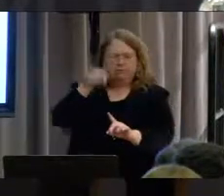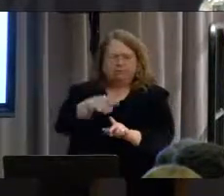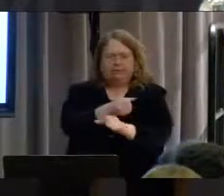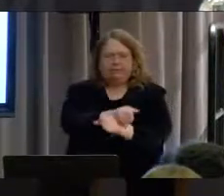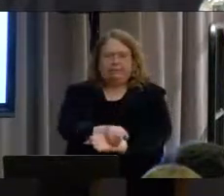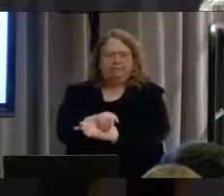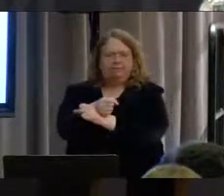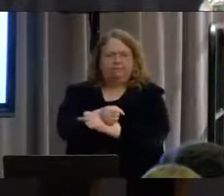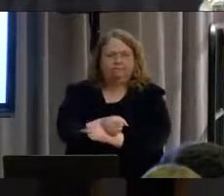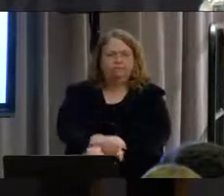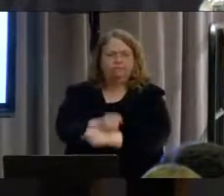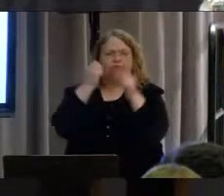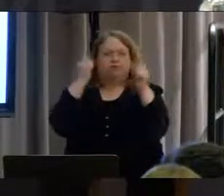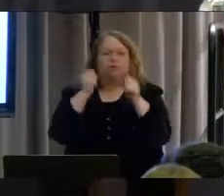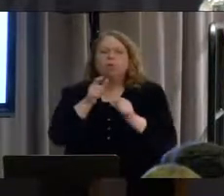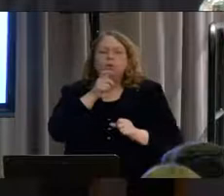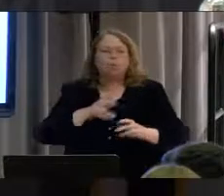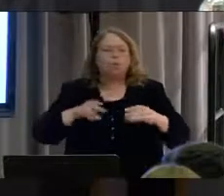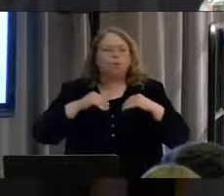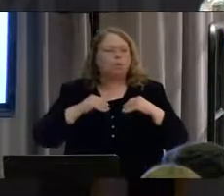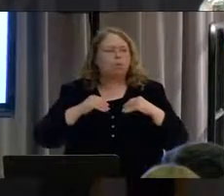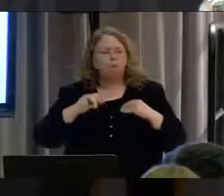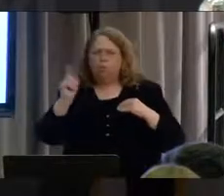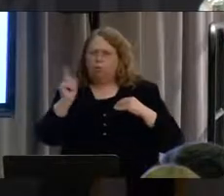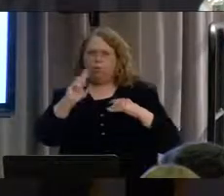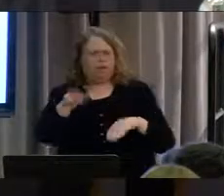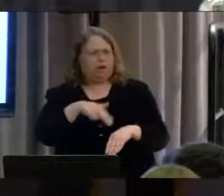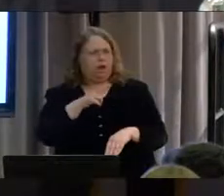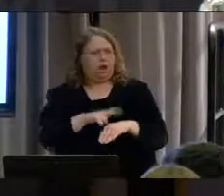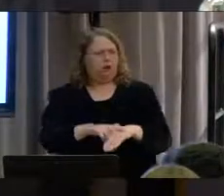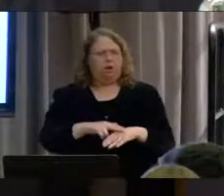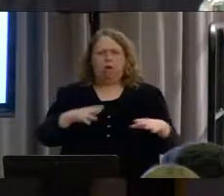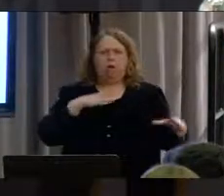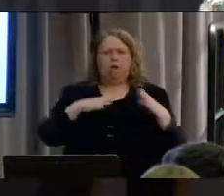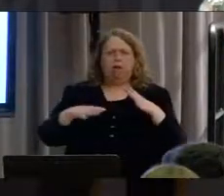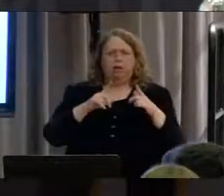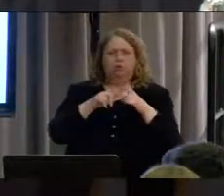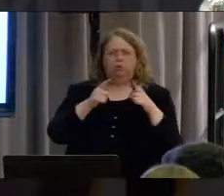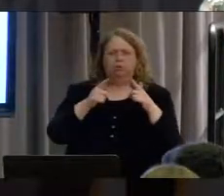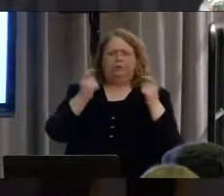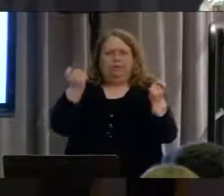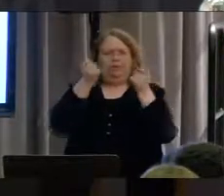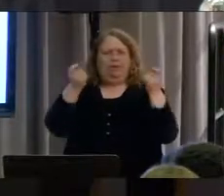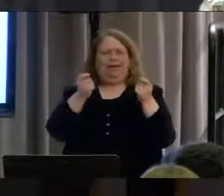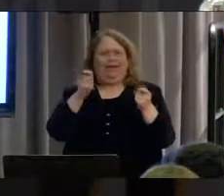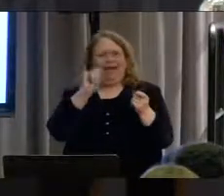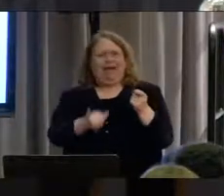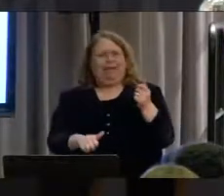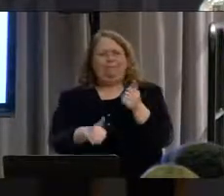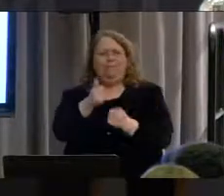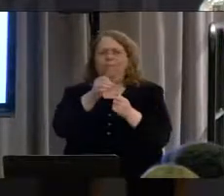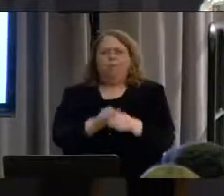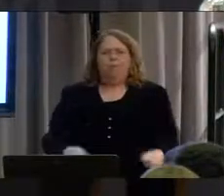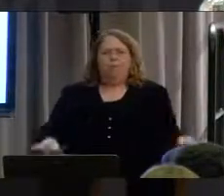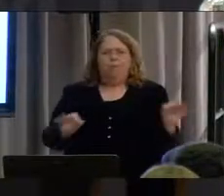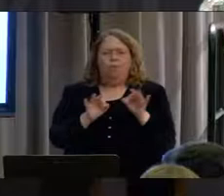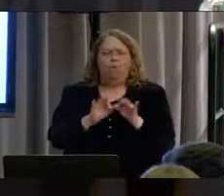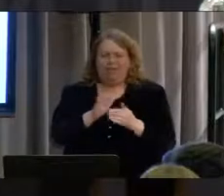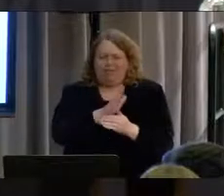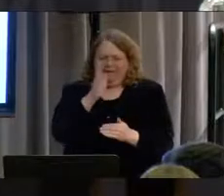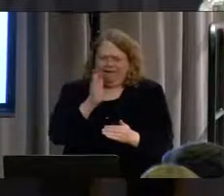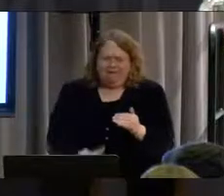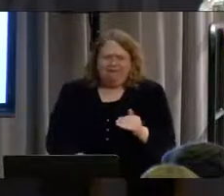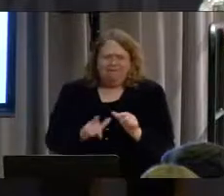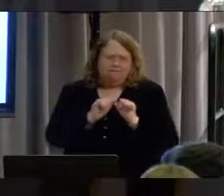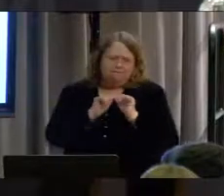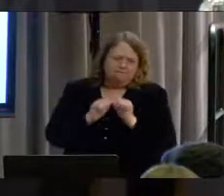owned by anybody. Where's our national holiday to celebrate the most important things that's ever happened in this country? The end of perpetual